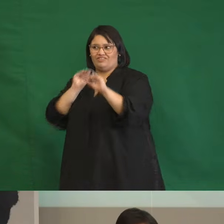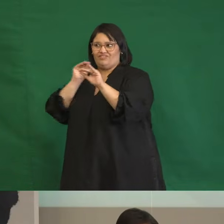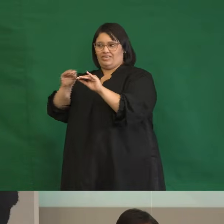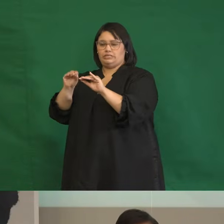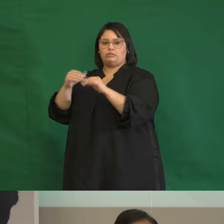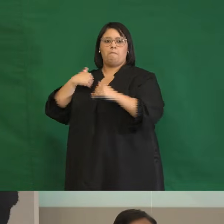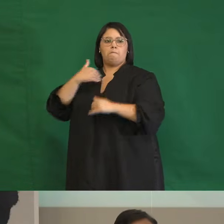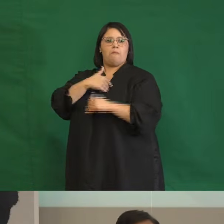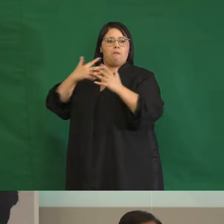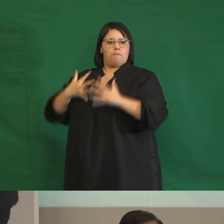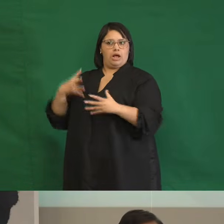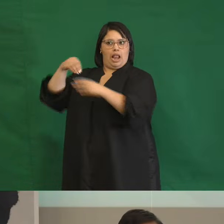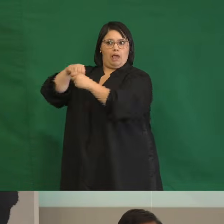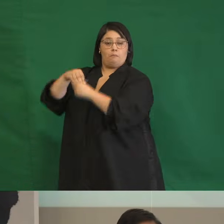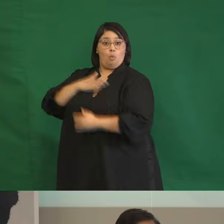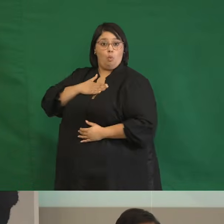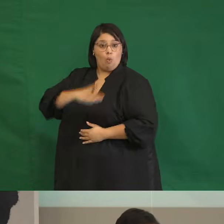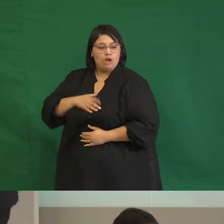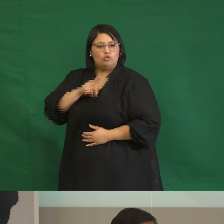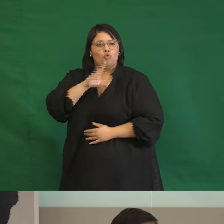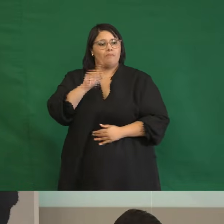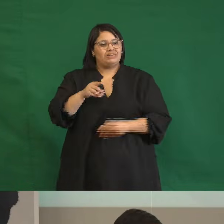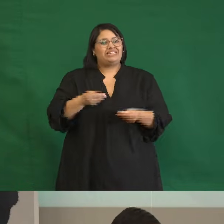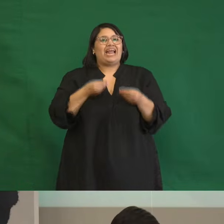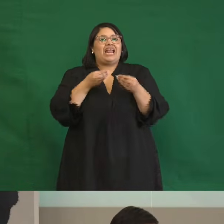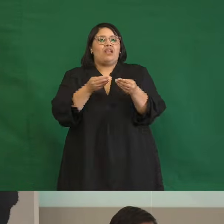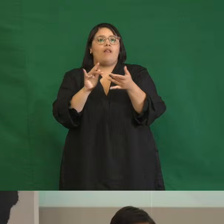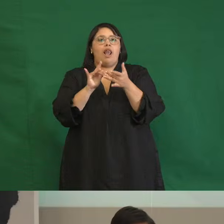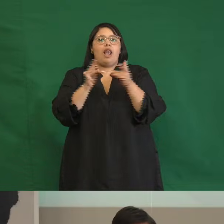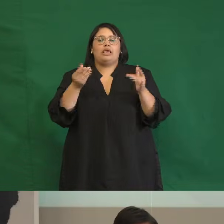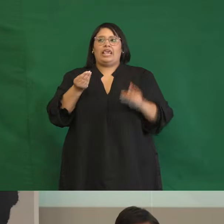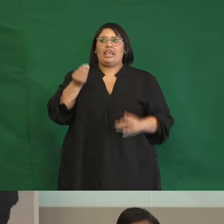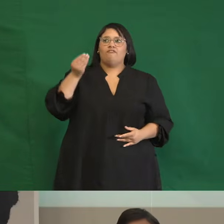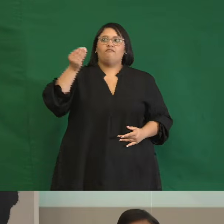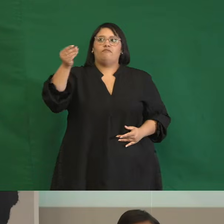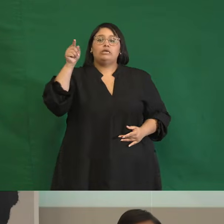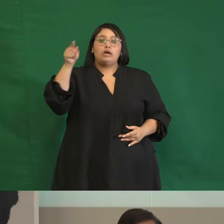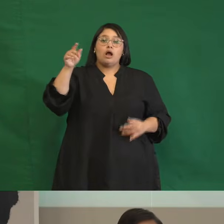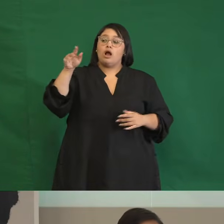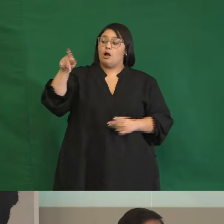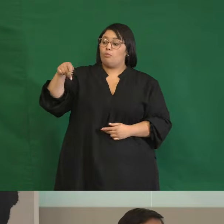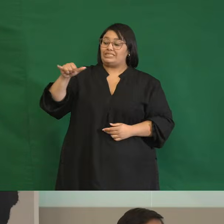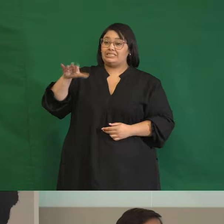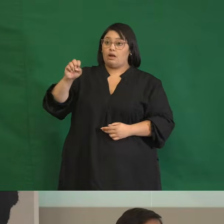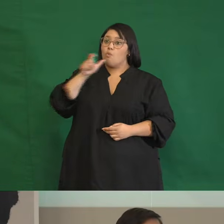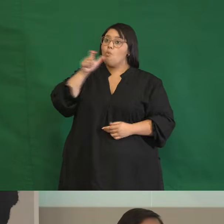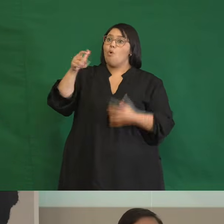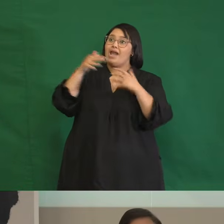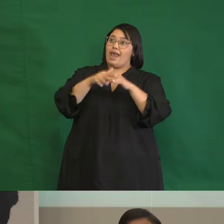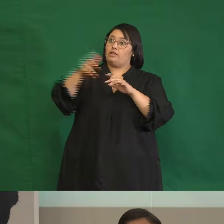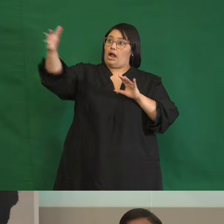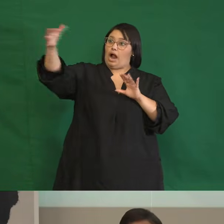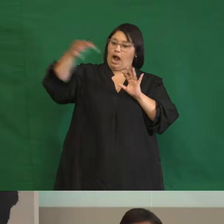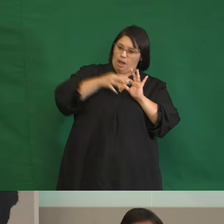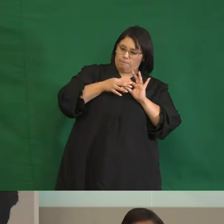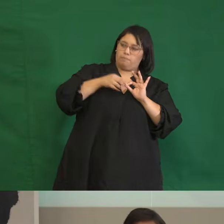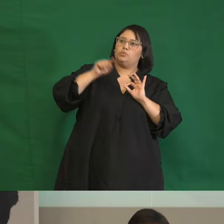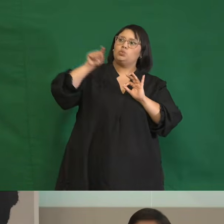Association member have to provide a link to the Princeton WordNet, either directly or as